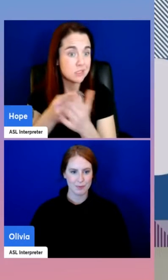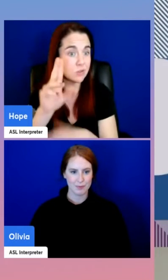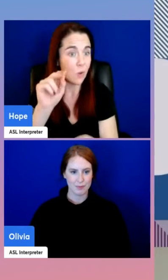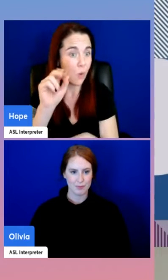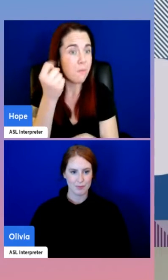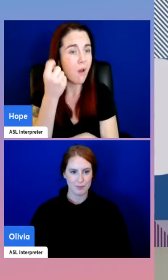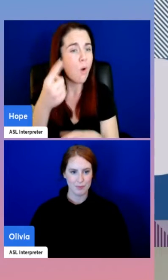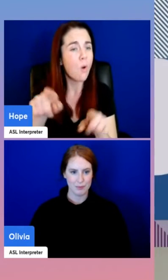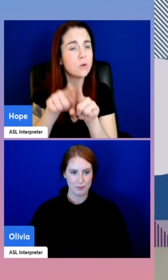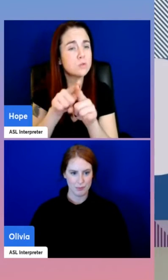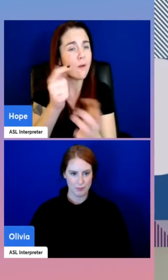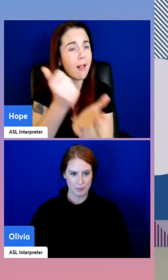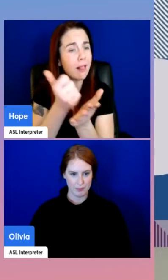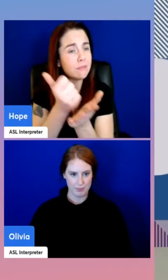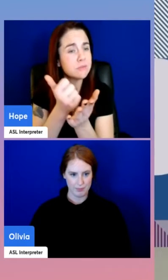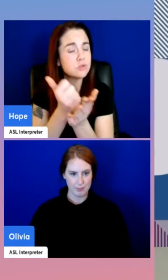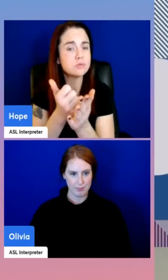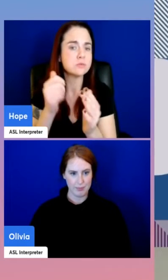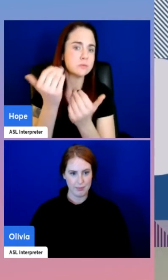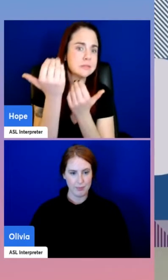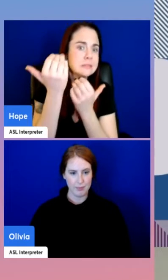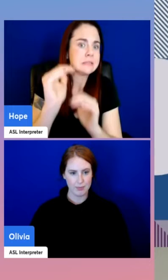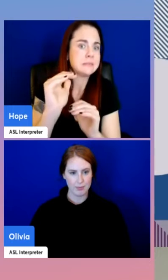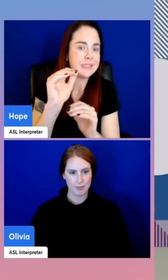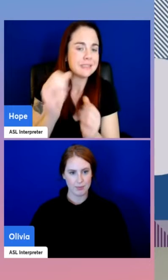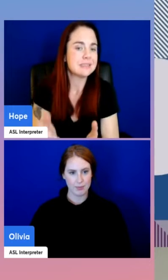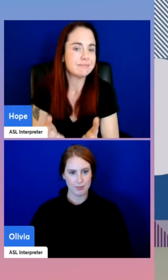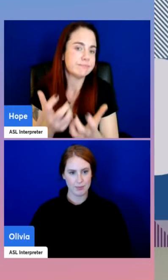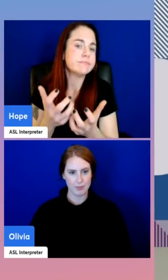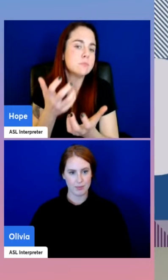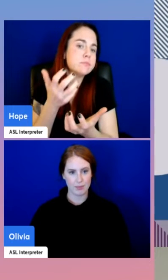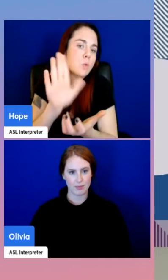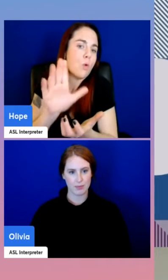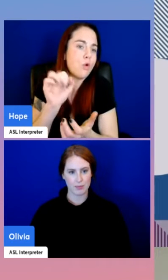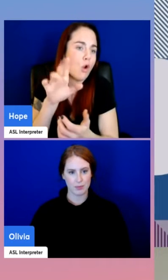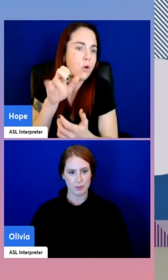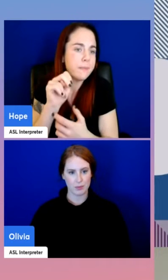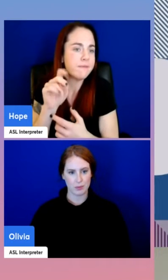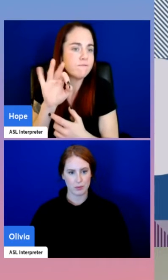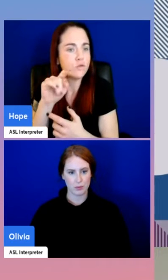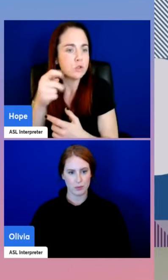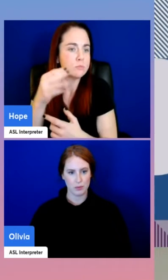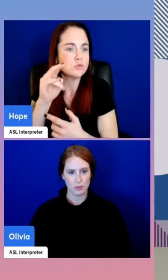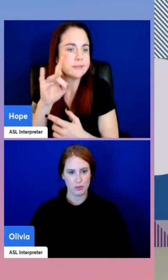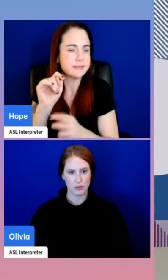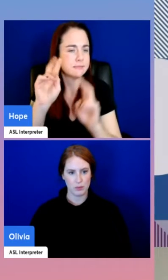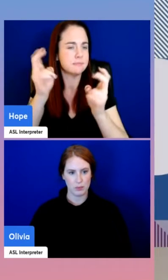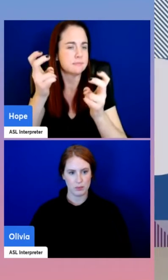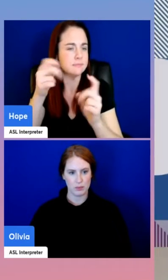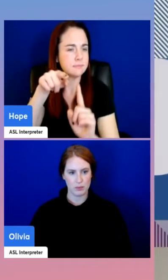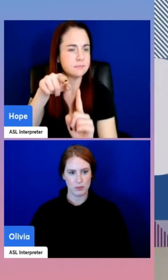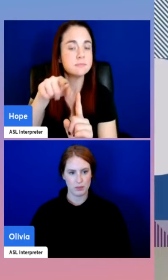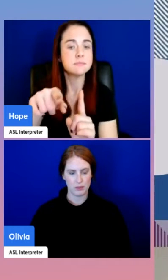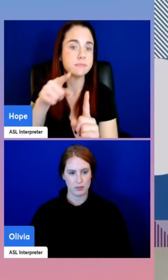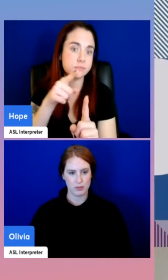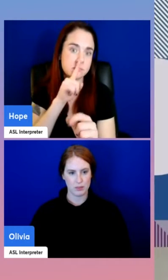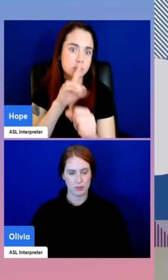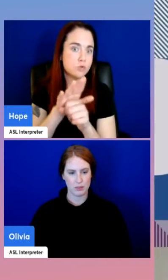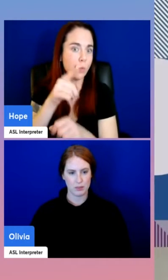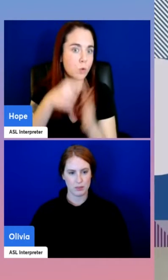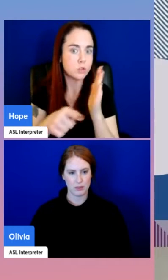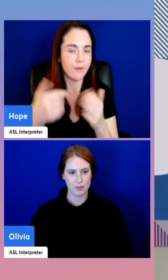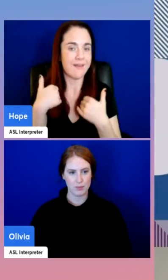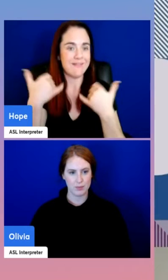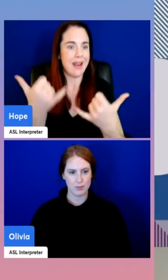helps to be able to limit the carbon footprint that you have to ensure that what you currently have will not